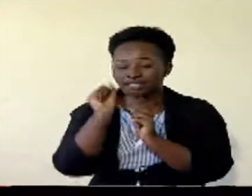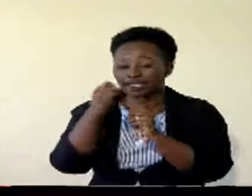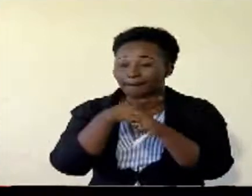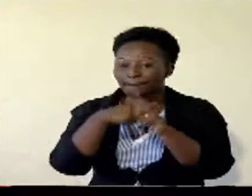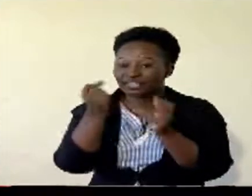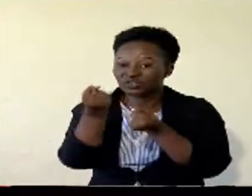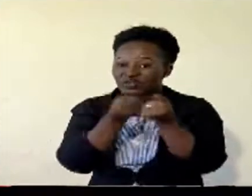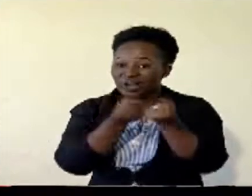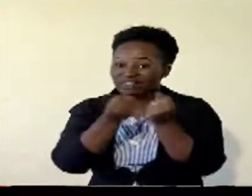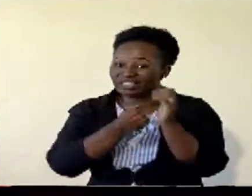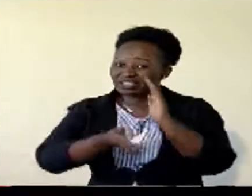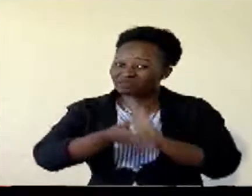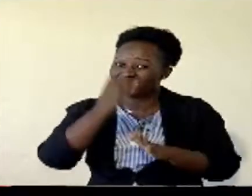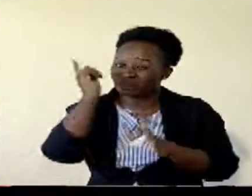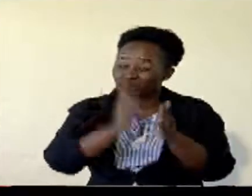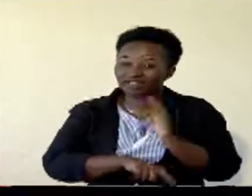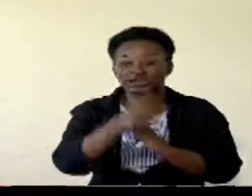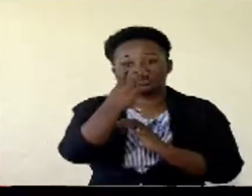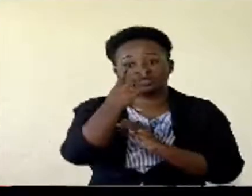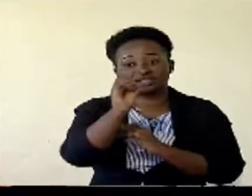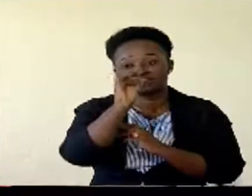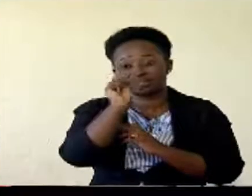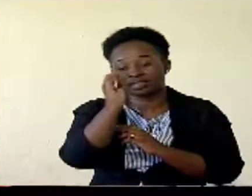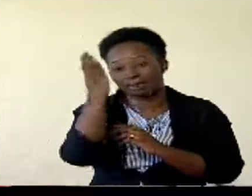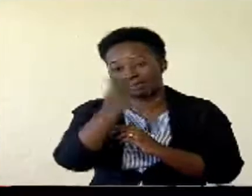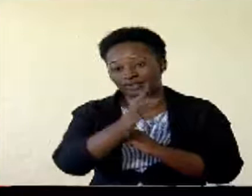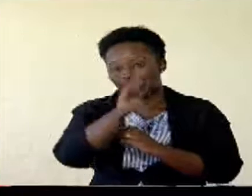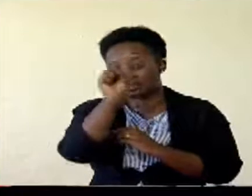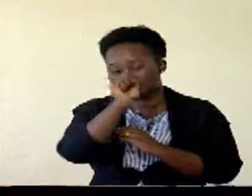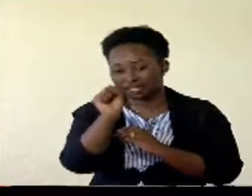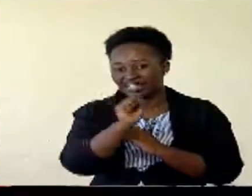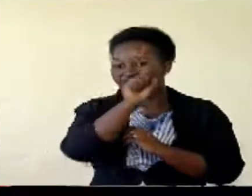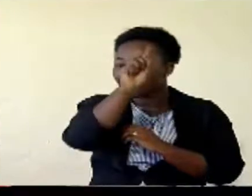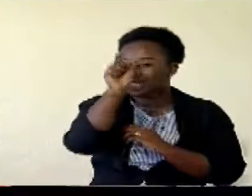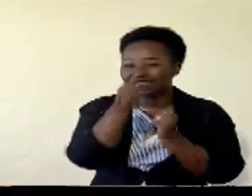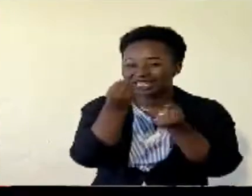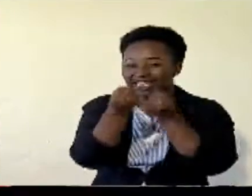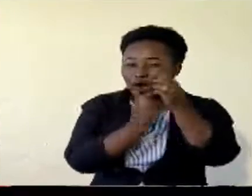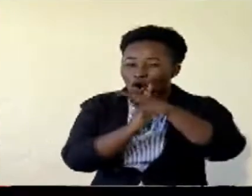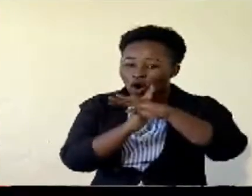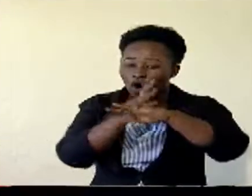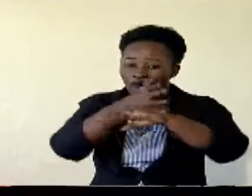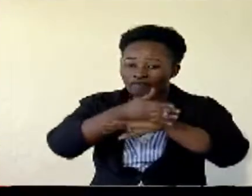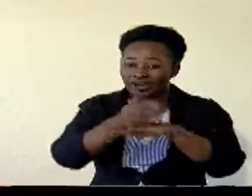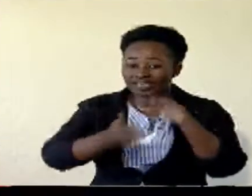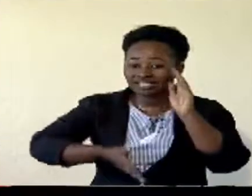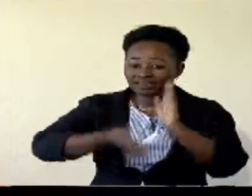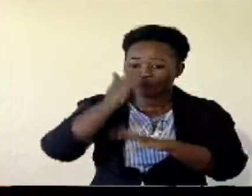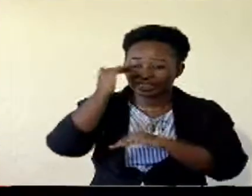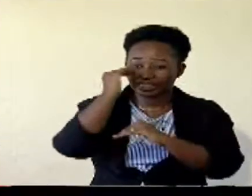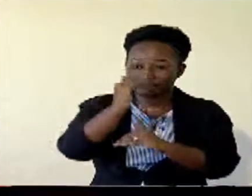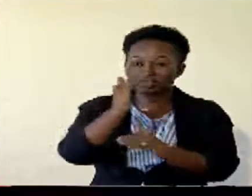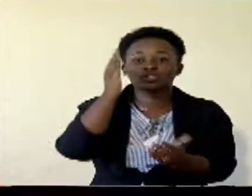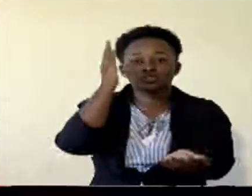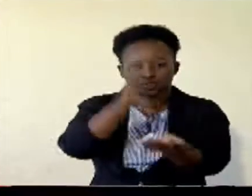now at a speed of 20 meters per second. So the question is, does the car exceed the set limit? Of course,